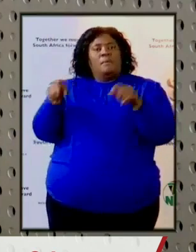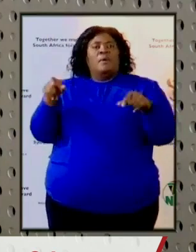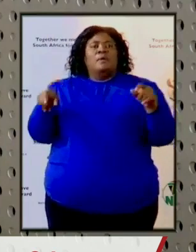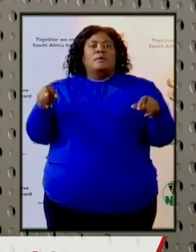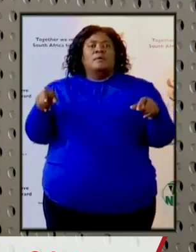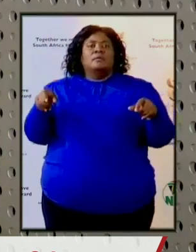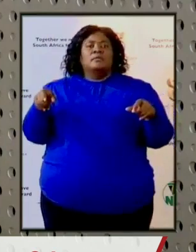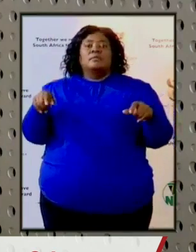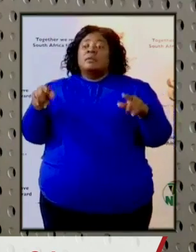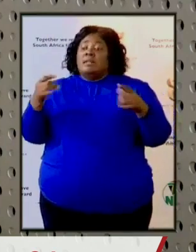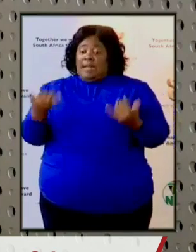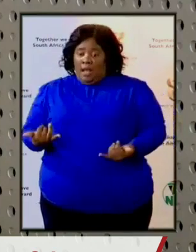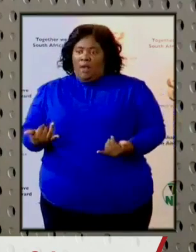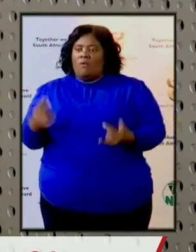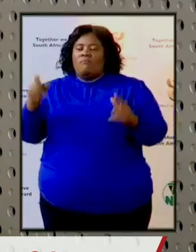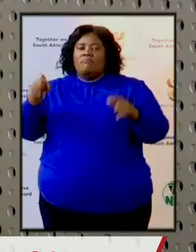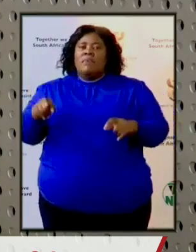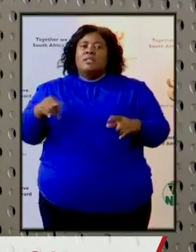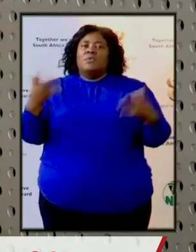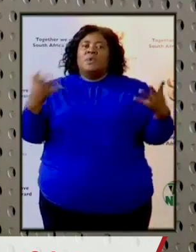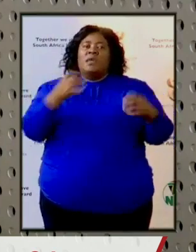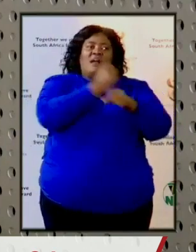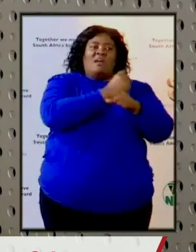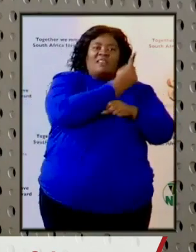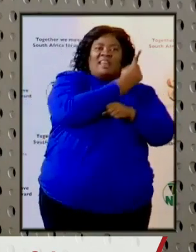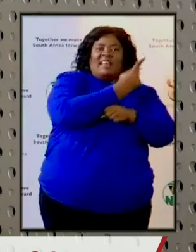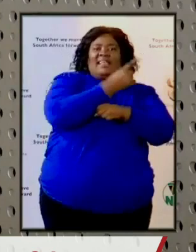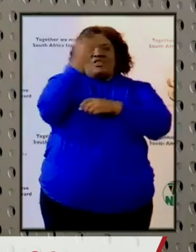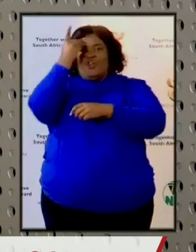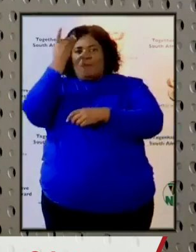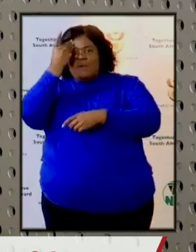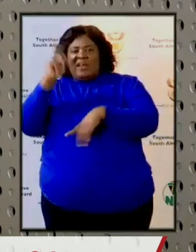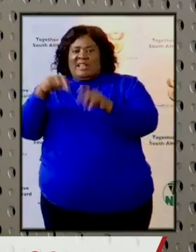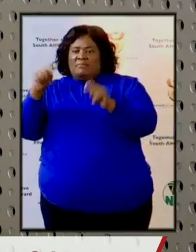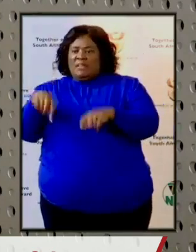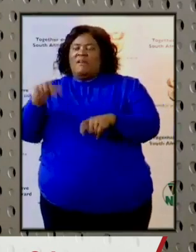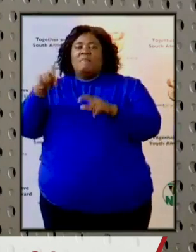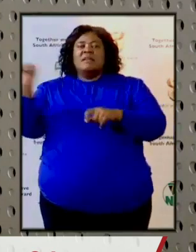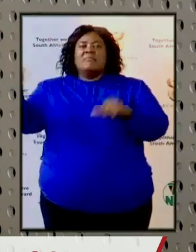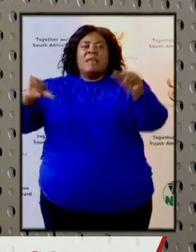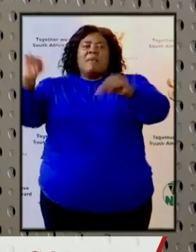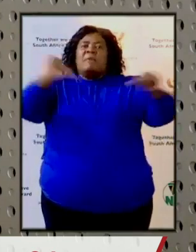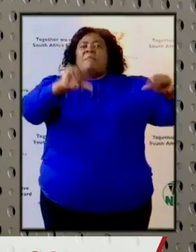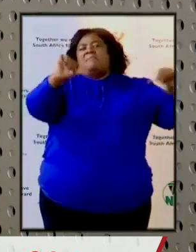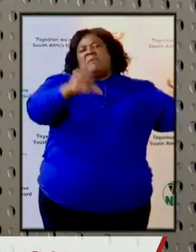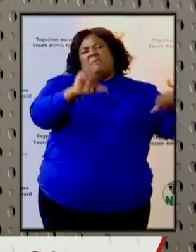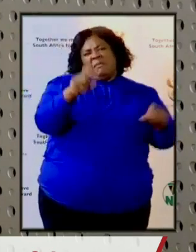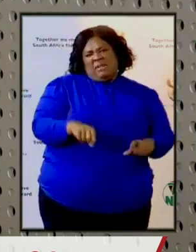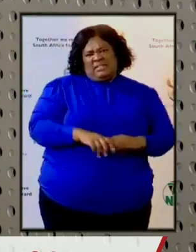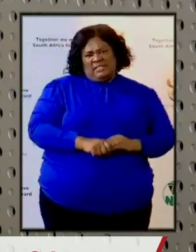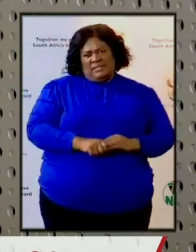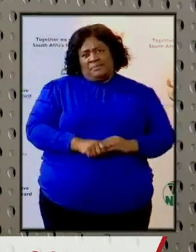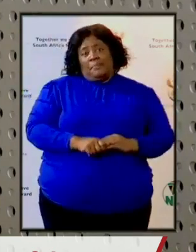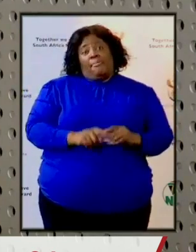would need to come back for work if their companies are opening. Some